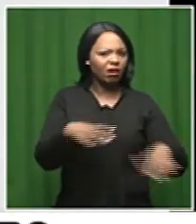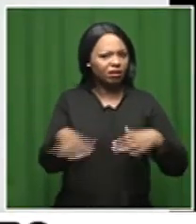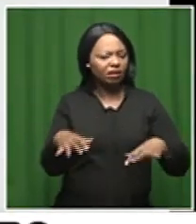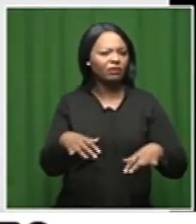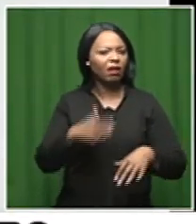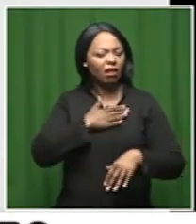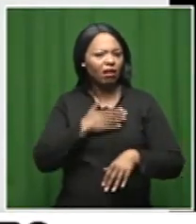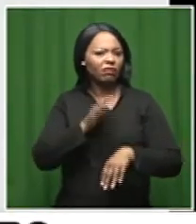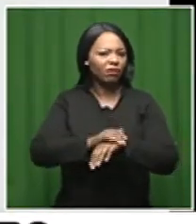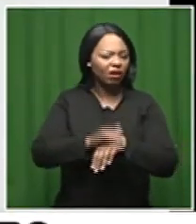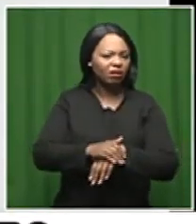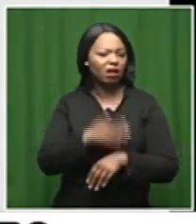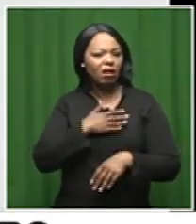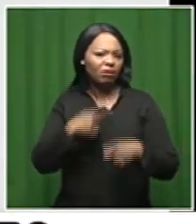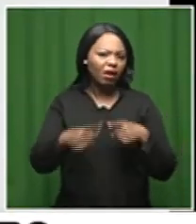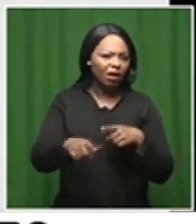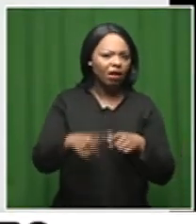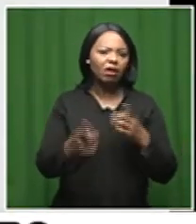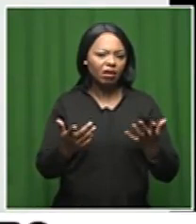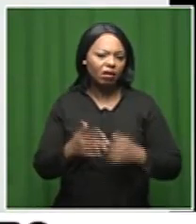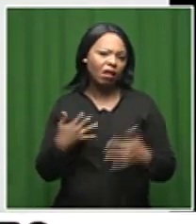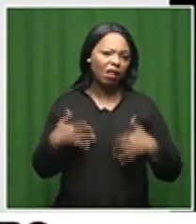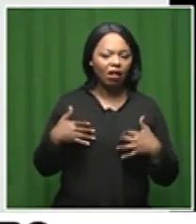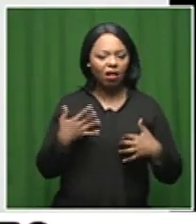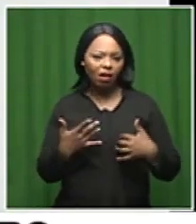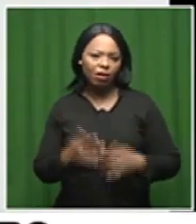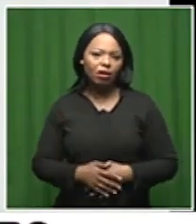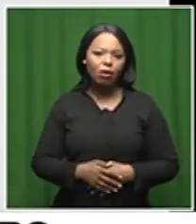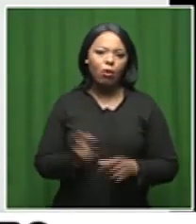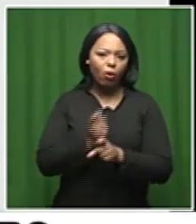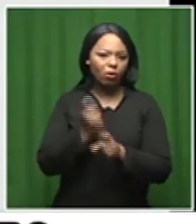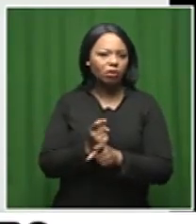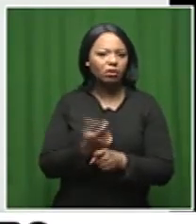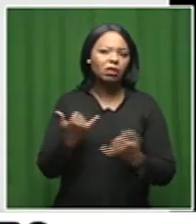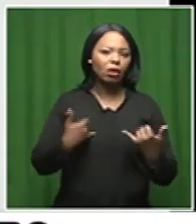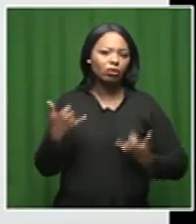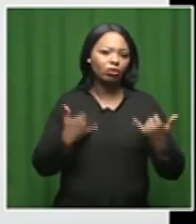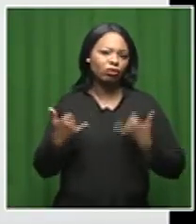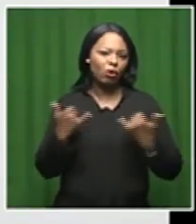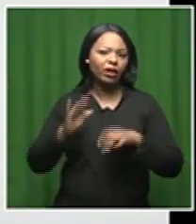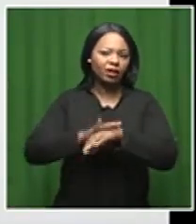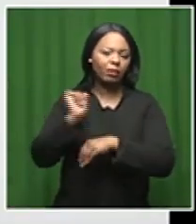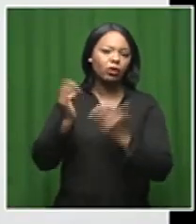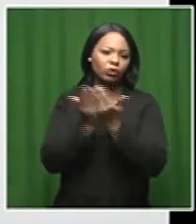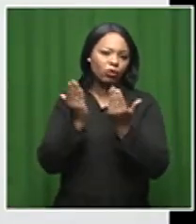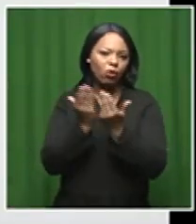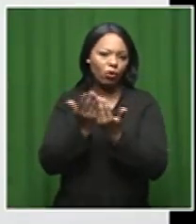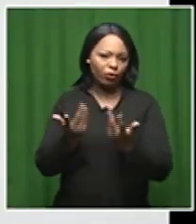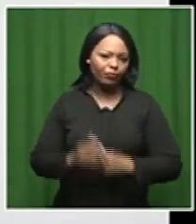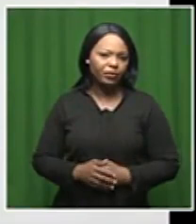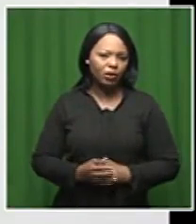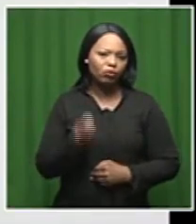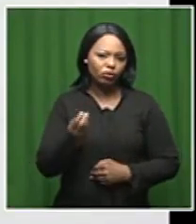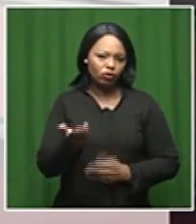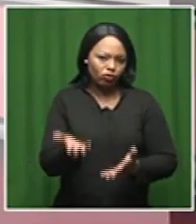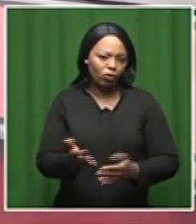friends, loves playing, and really, really enjoys spending time at school. That's her as a child. So